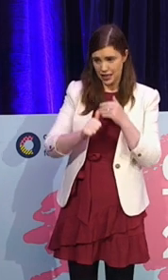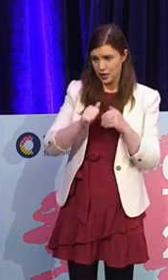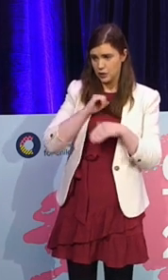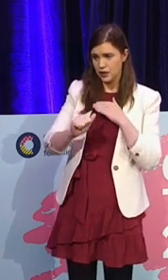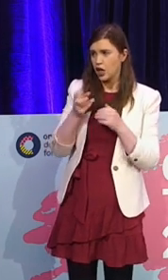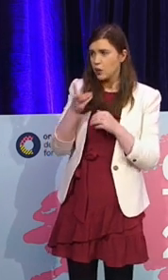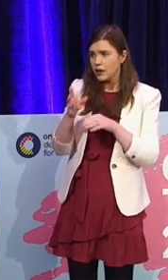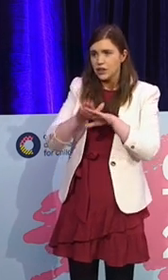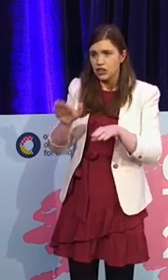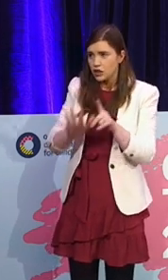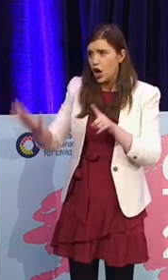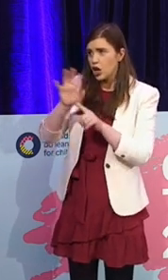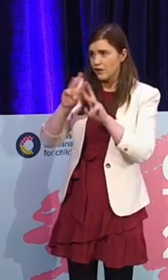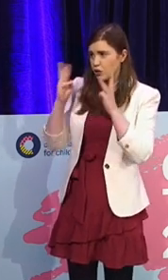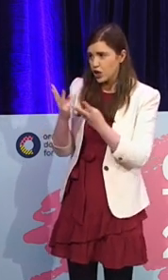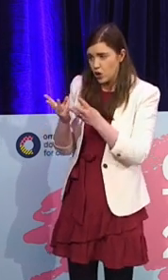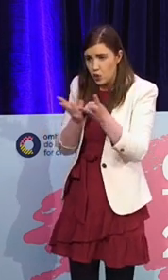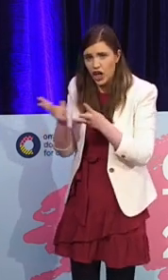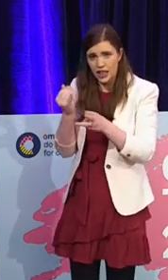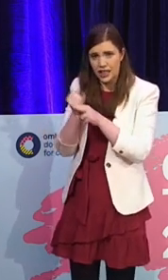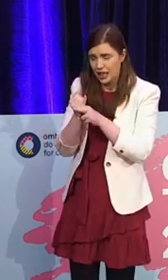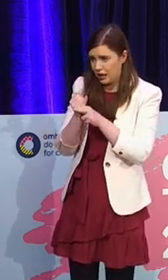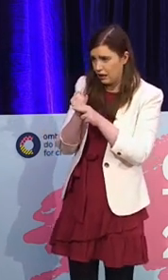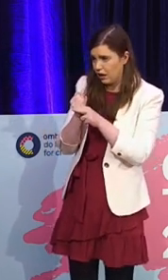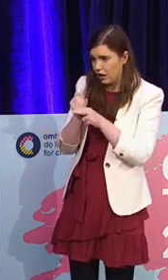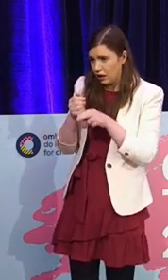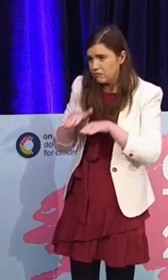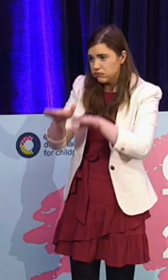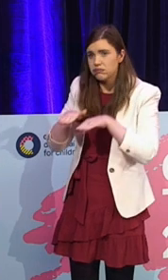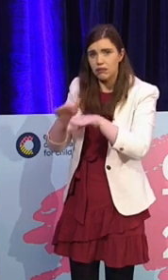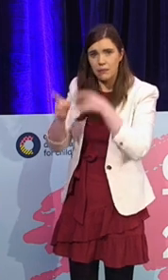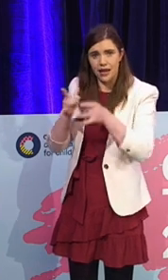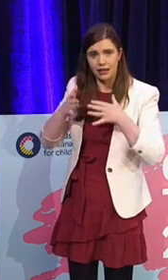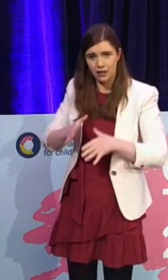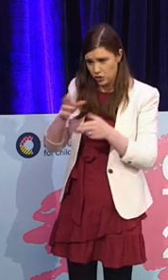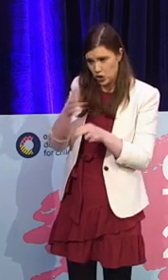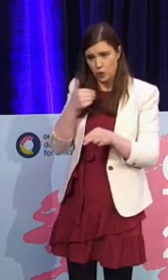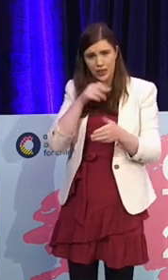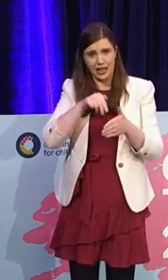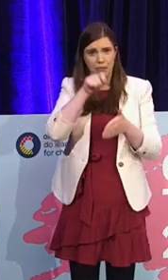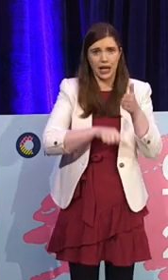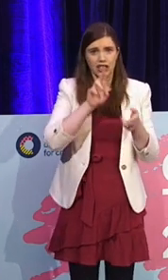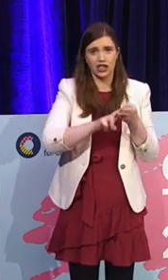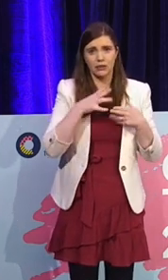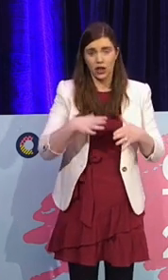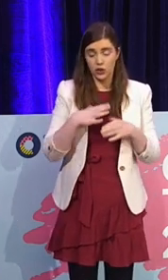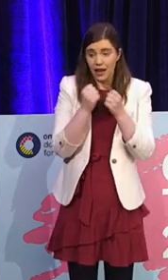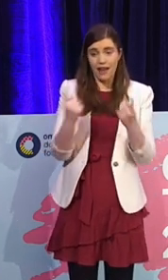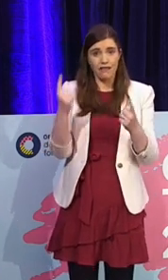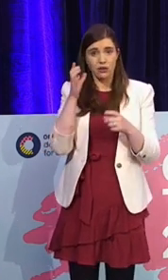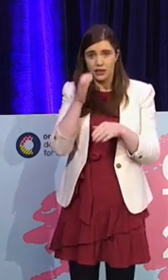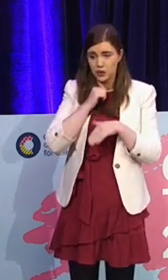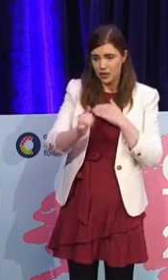world exploited in sweatshops so that we can have cheap clothes. So to everyone listening today, whether you're